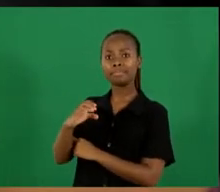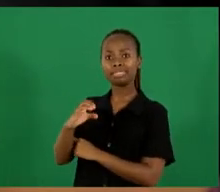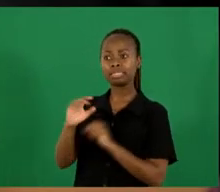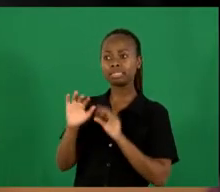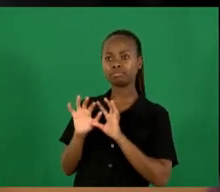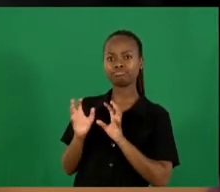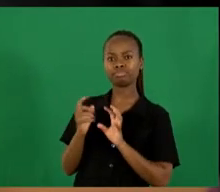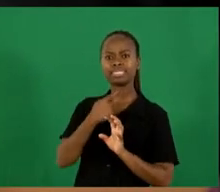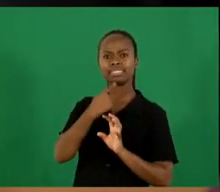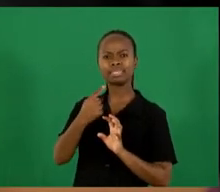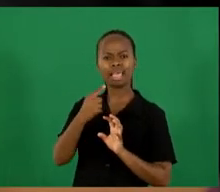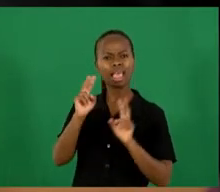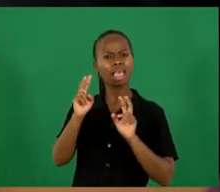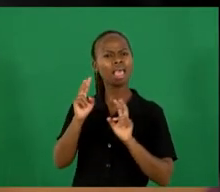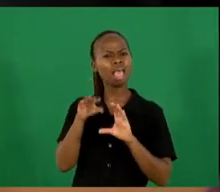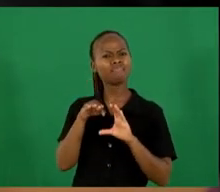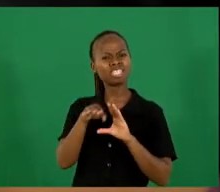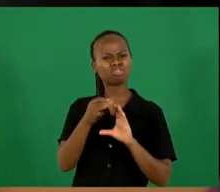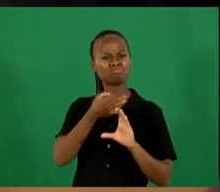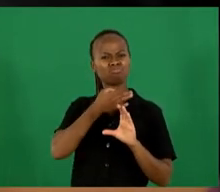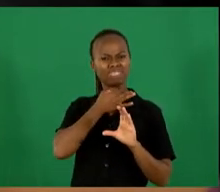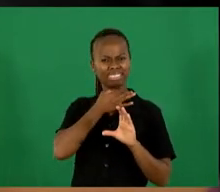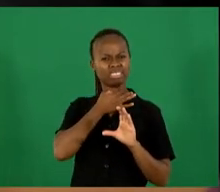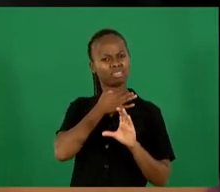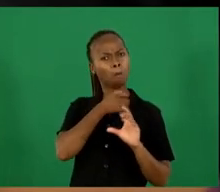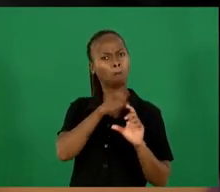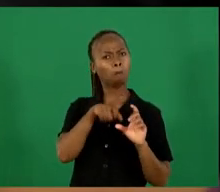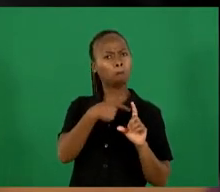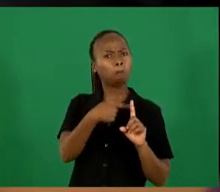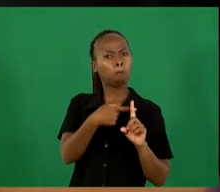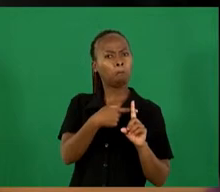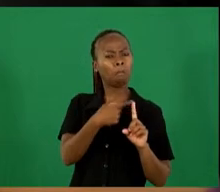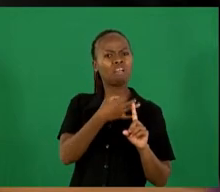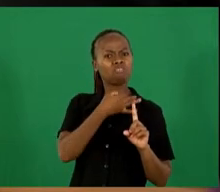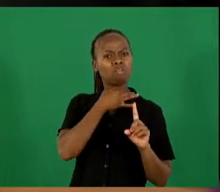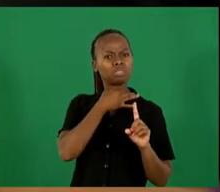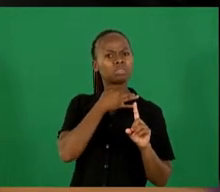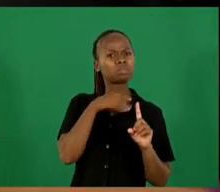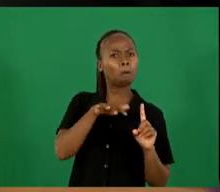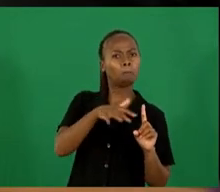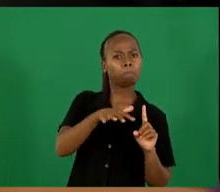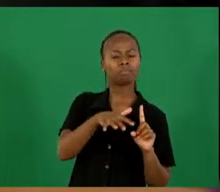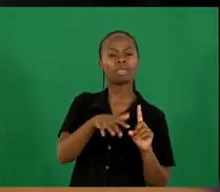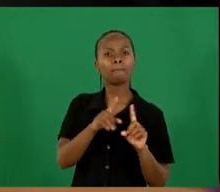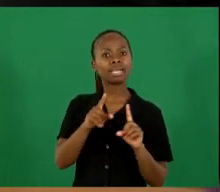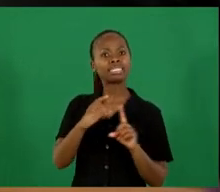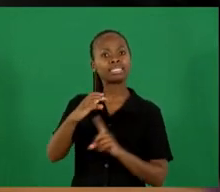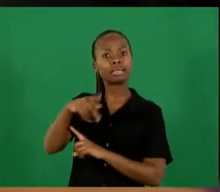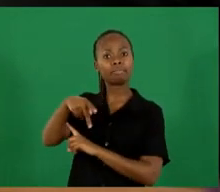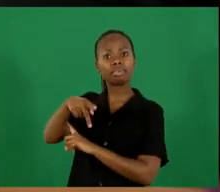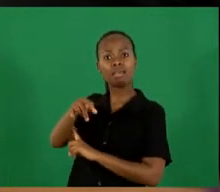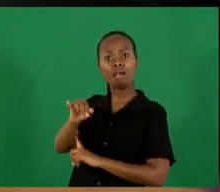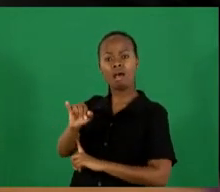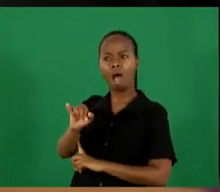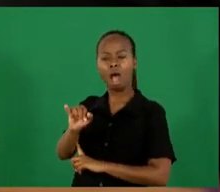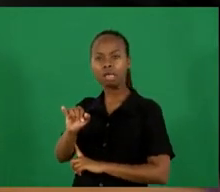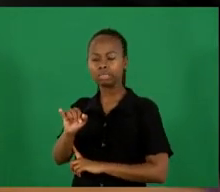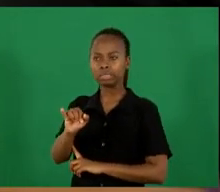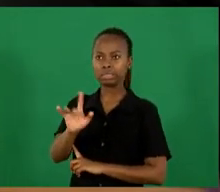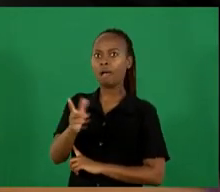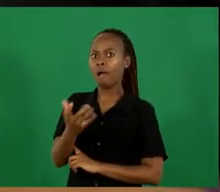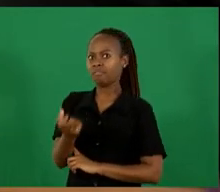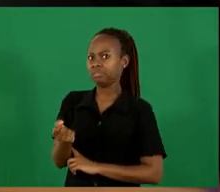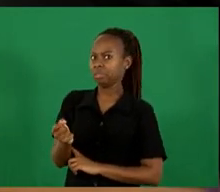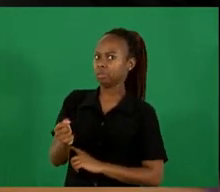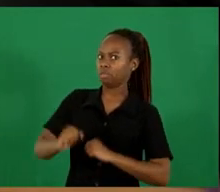on the upside, even though CPI is easing. This sounds hawkish. Would you say rate hikes are starting